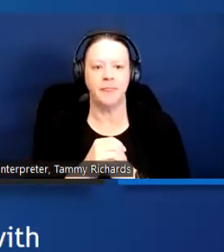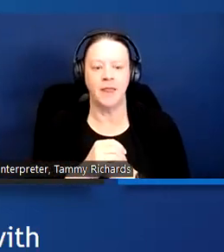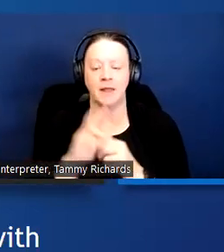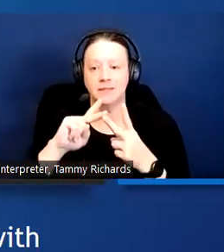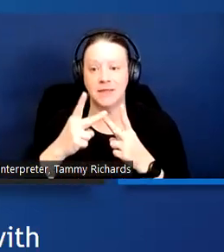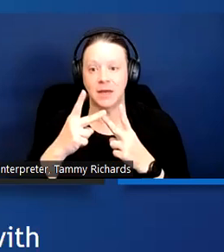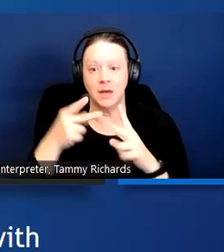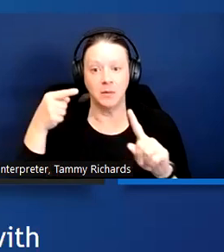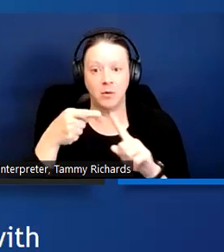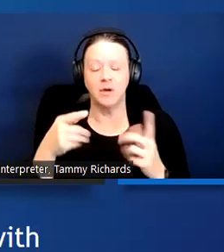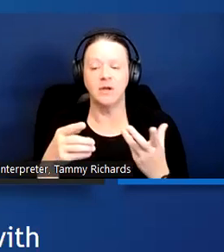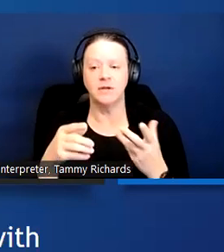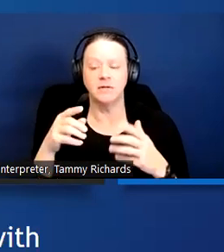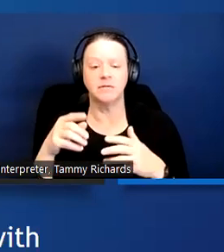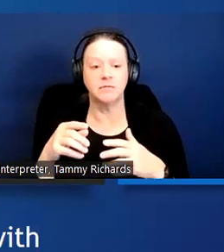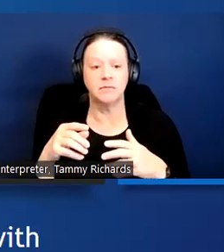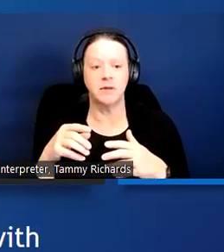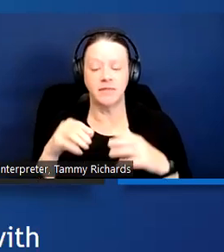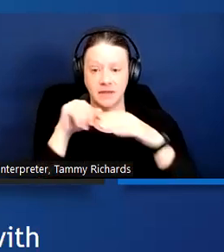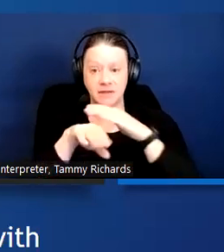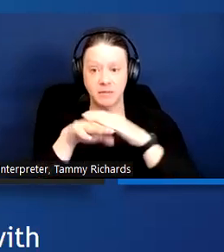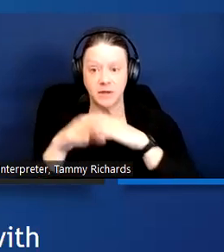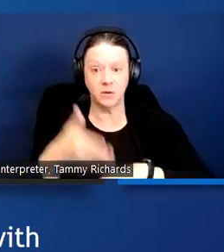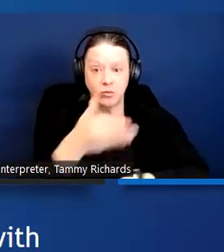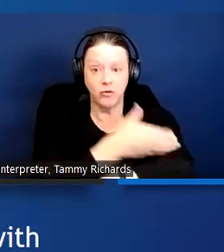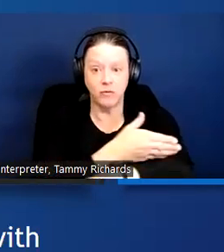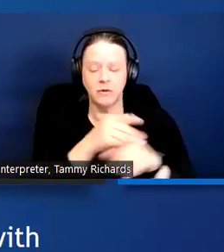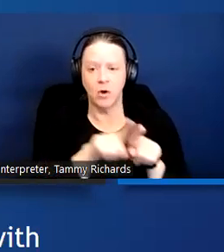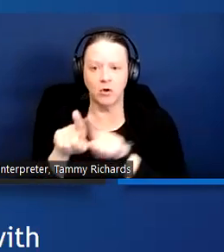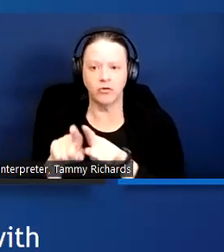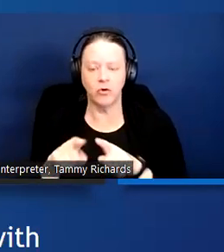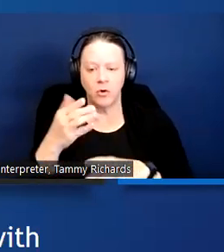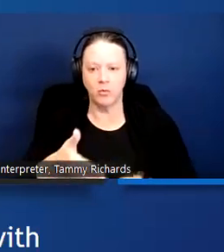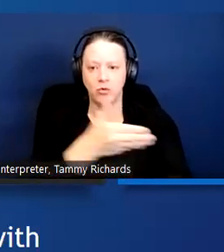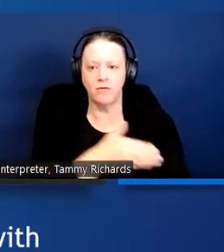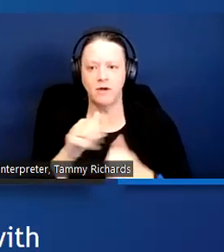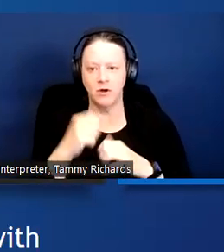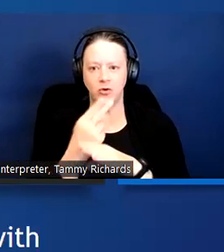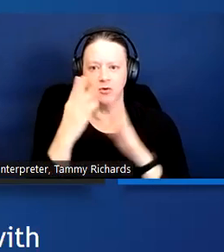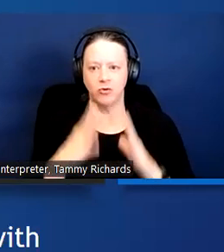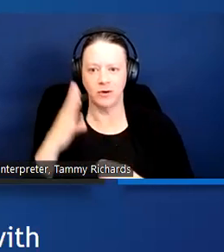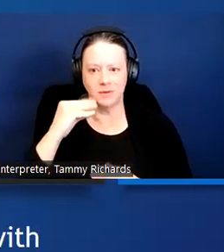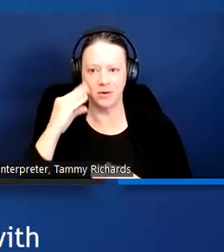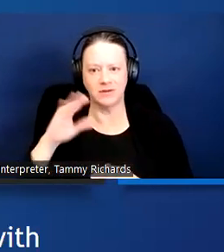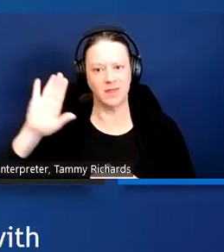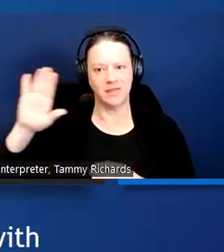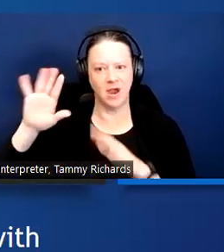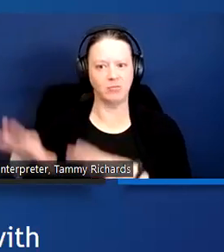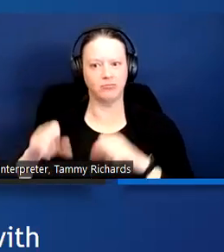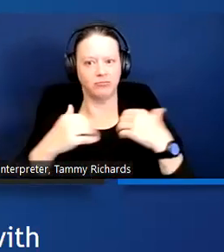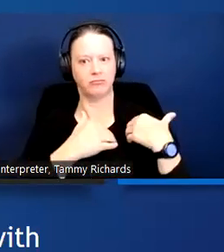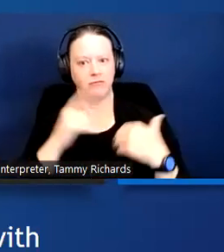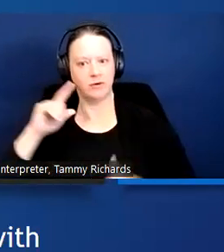these accessibility improvements also improve the user experience and agency. We're providing alternatives